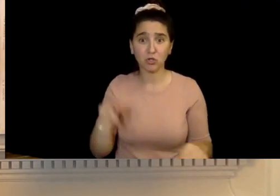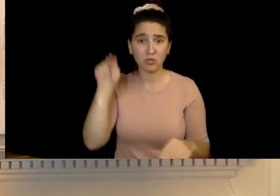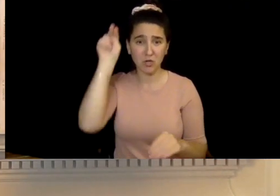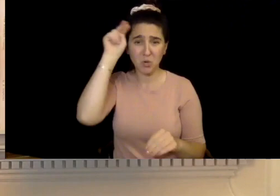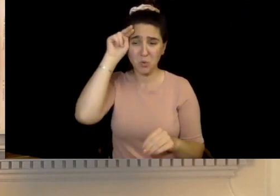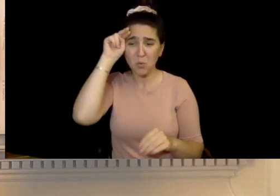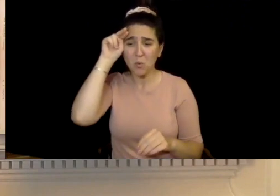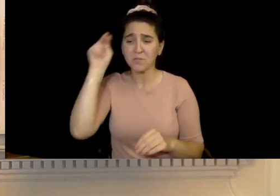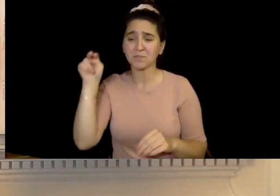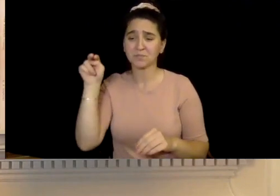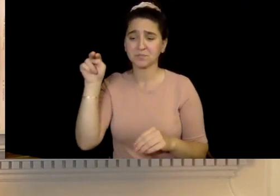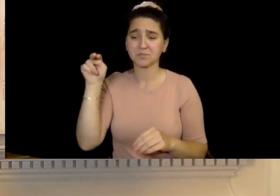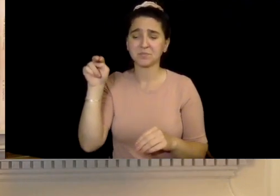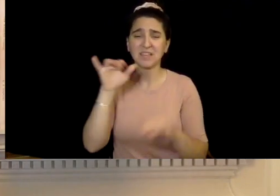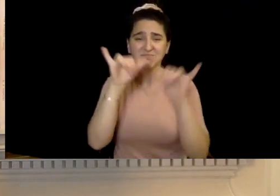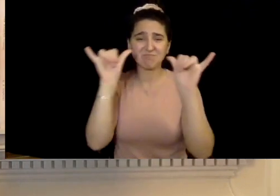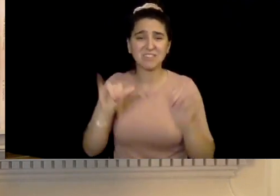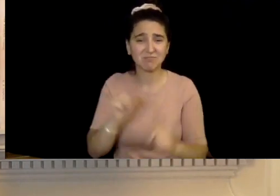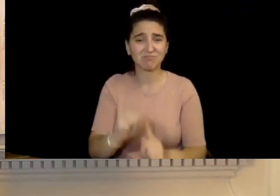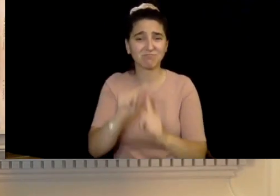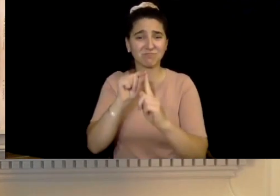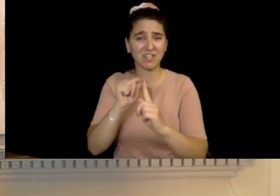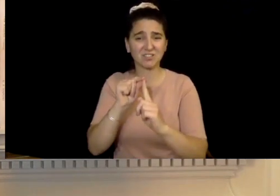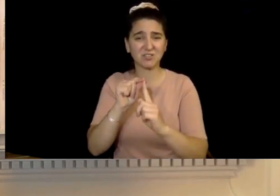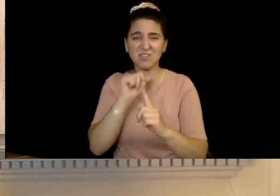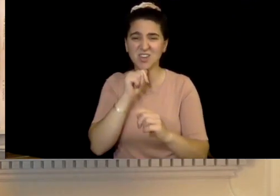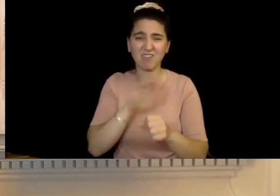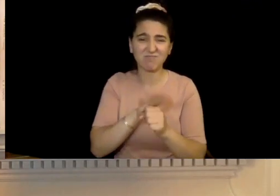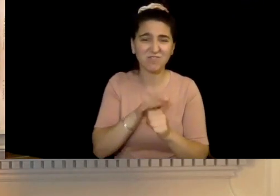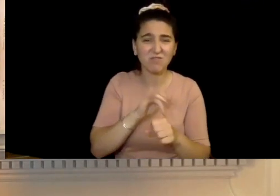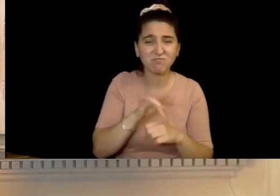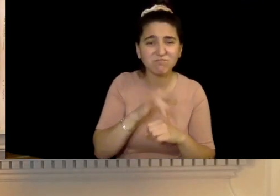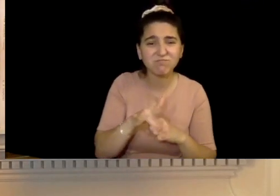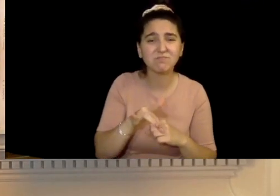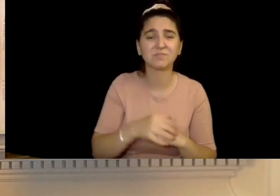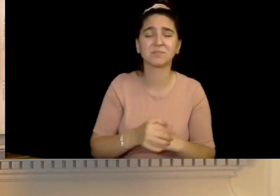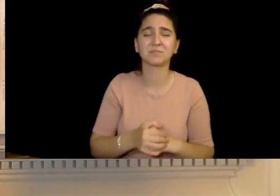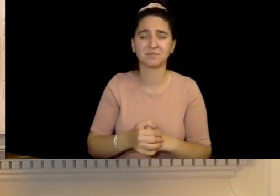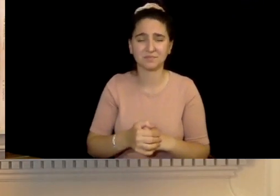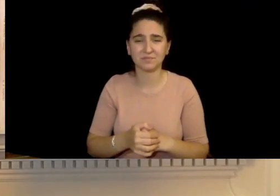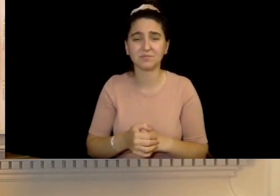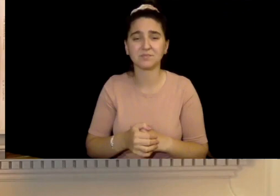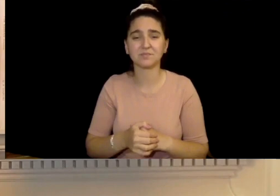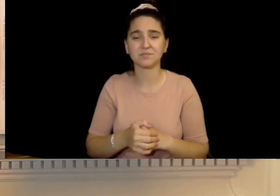non-conforming children who are struggling to support their kids, often with few resources.